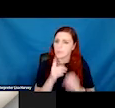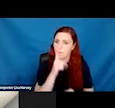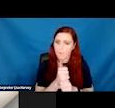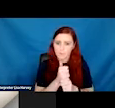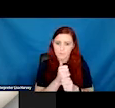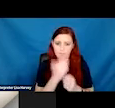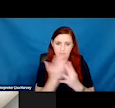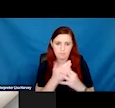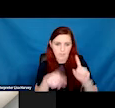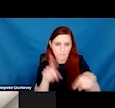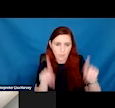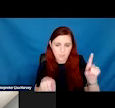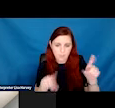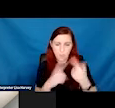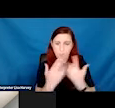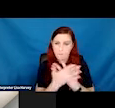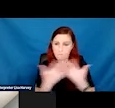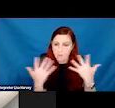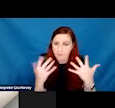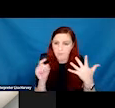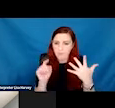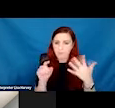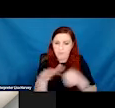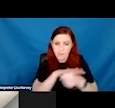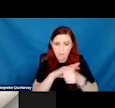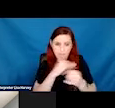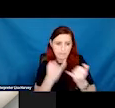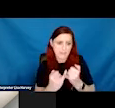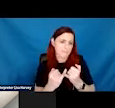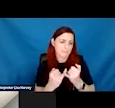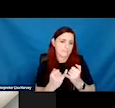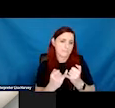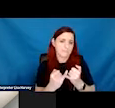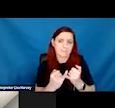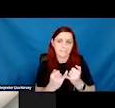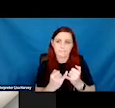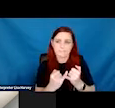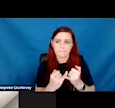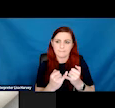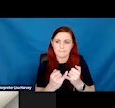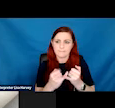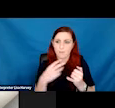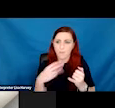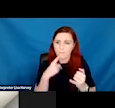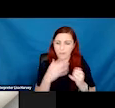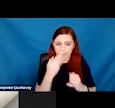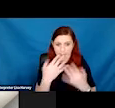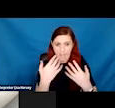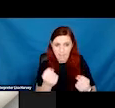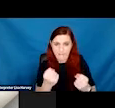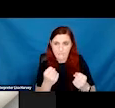diversity. So many of the areas like wayfinding and that have a very big implication